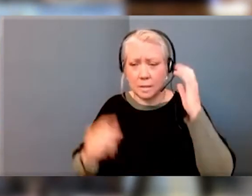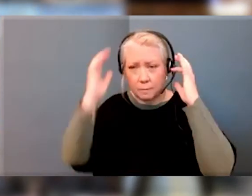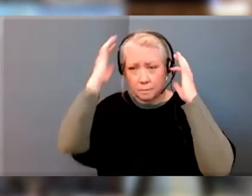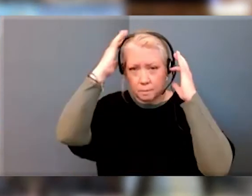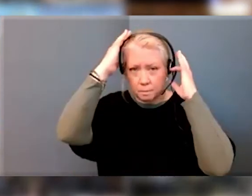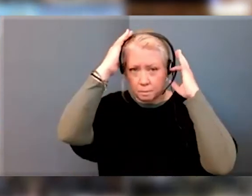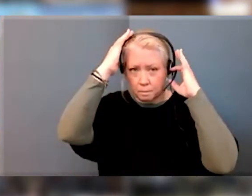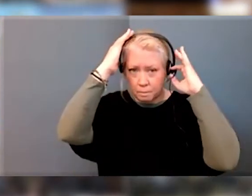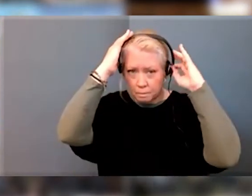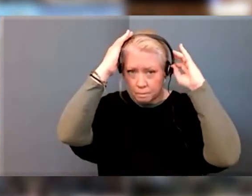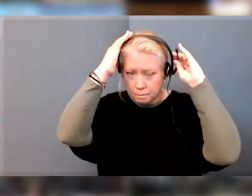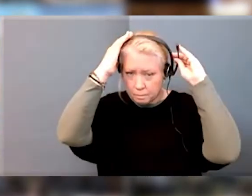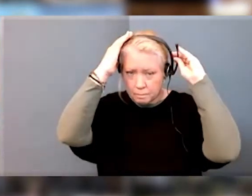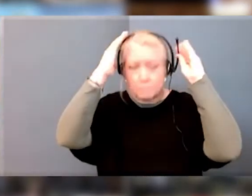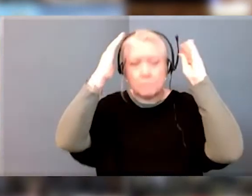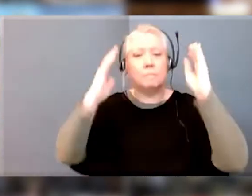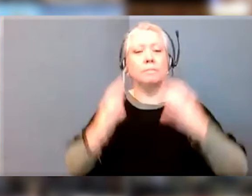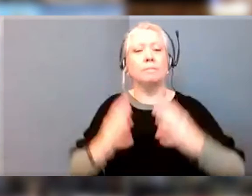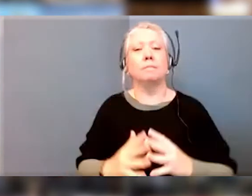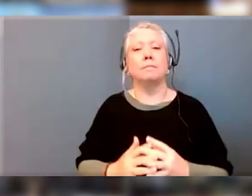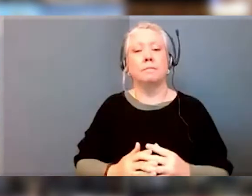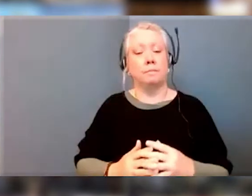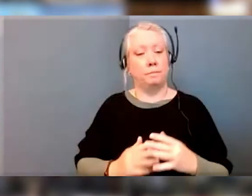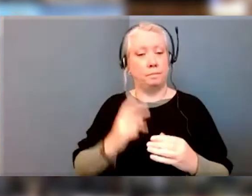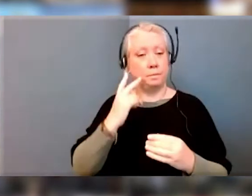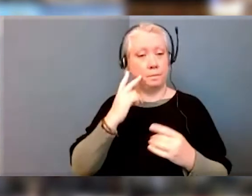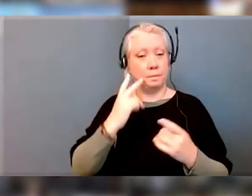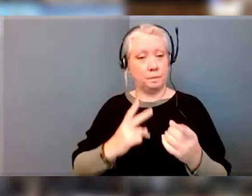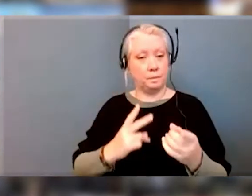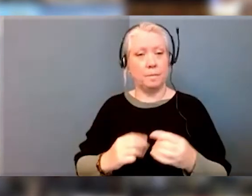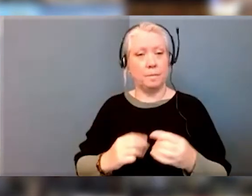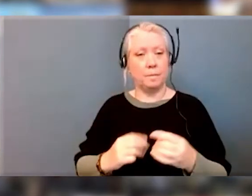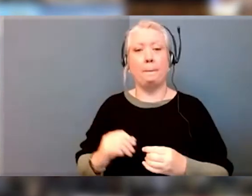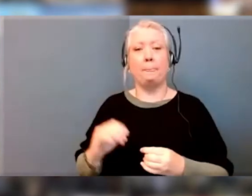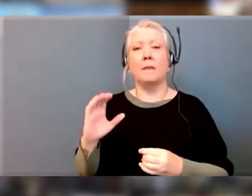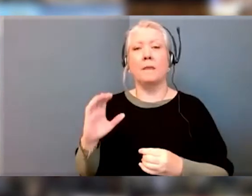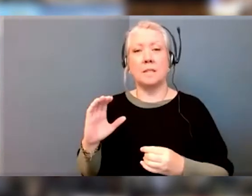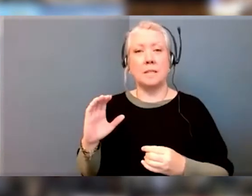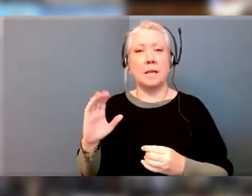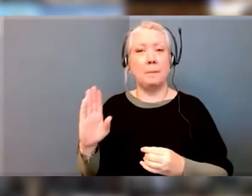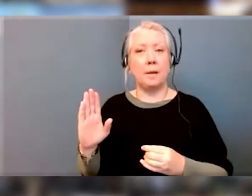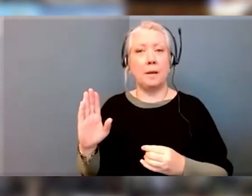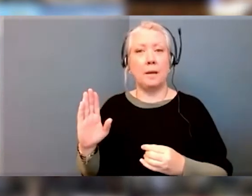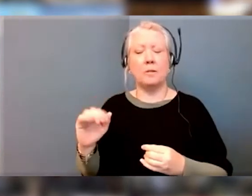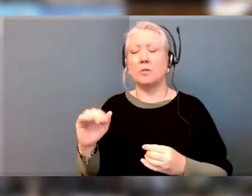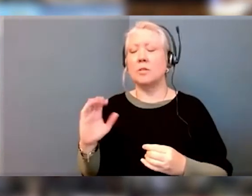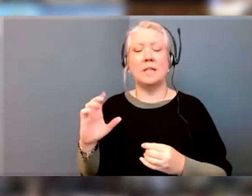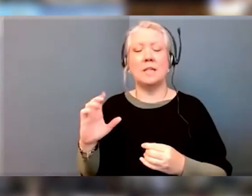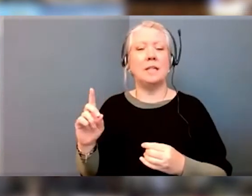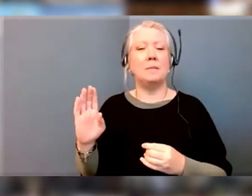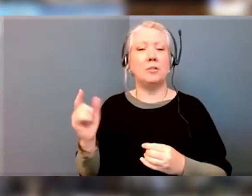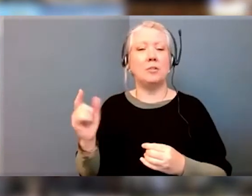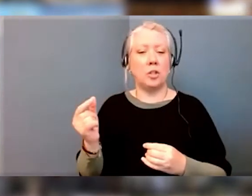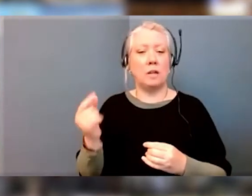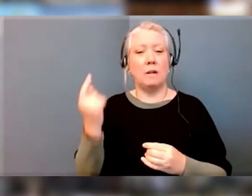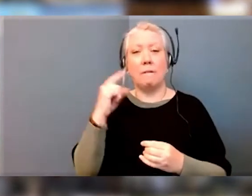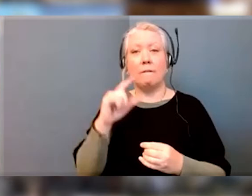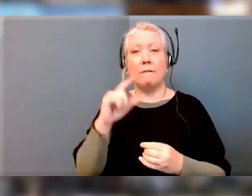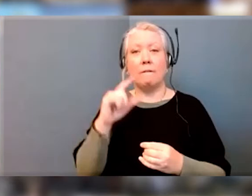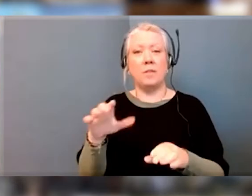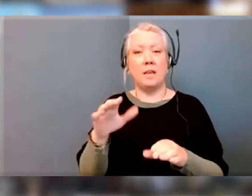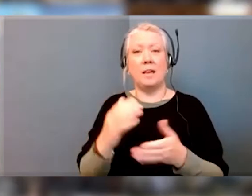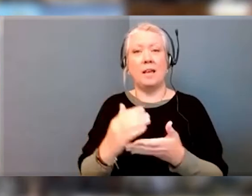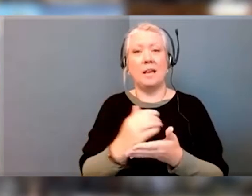And then on the next slide, we see that the CDBG income limits for program year 2020. These are the income limits